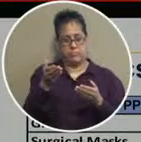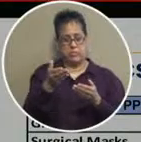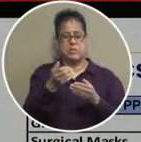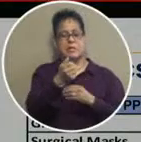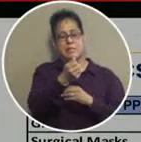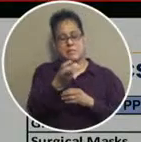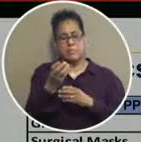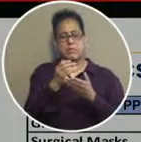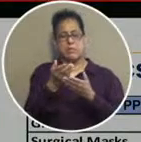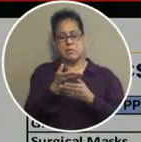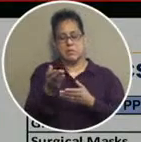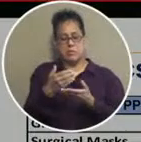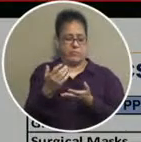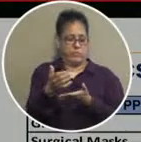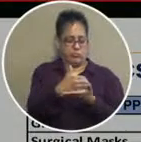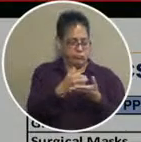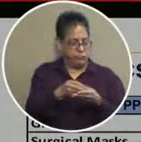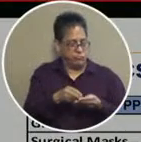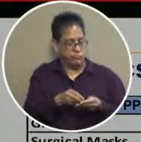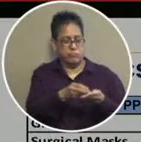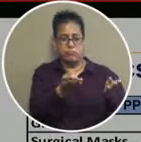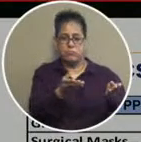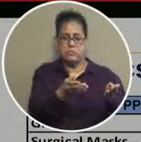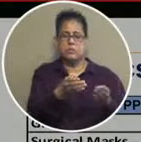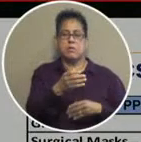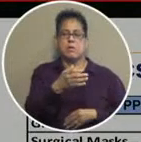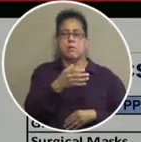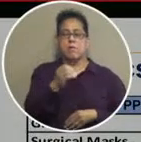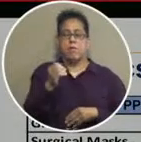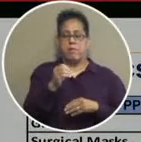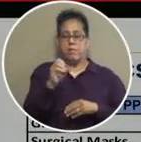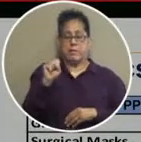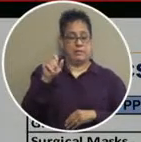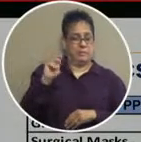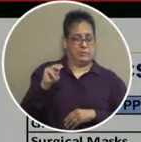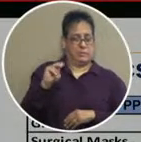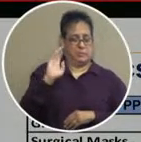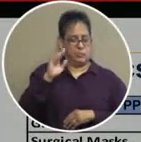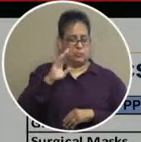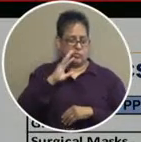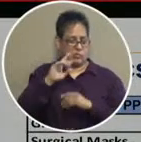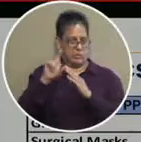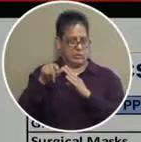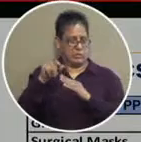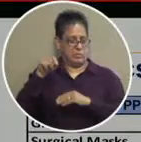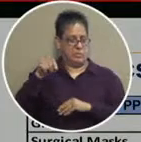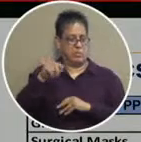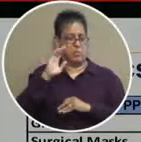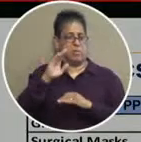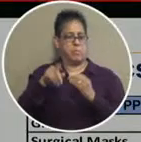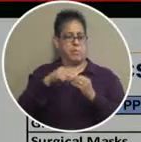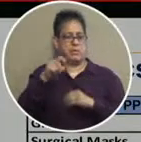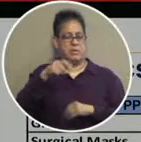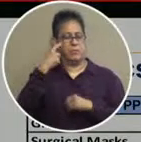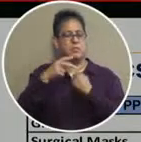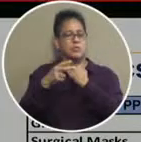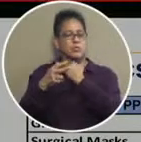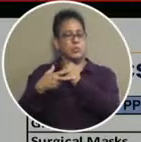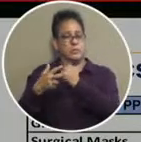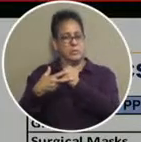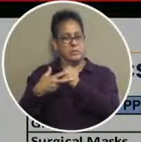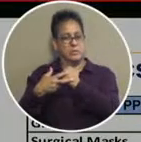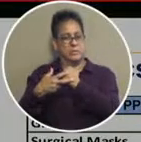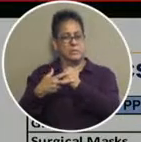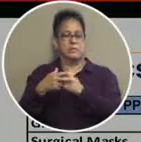that have been distributed. Later in the presentation, Sam Rodriguez will be telling you a little bit about the need for storage. As